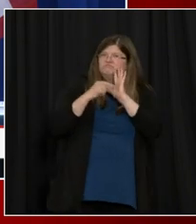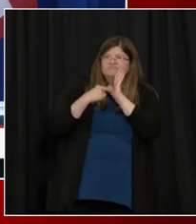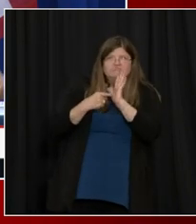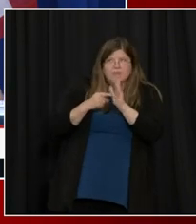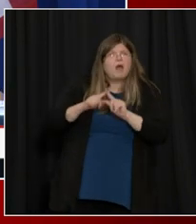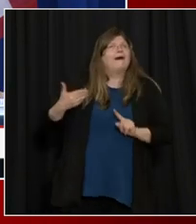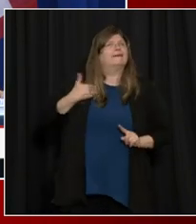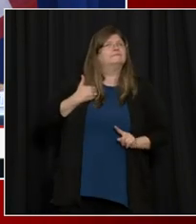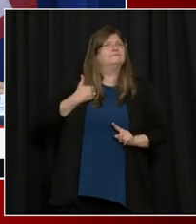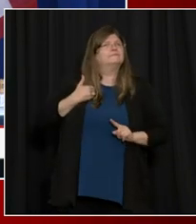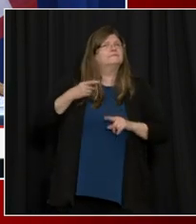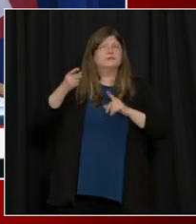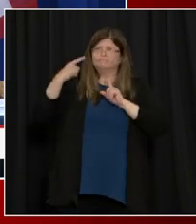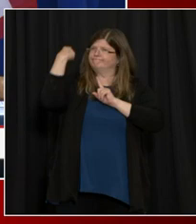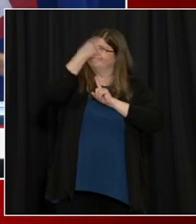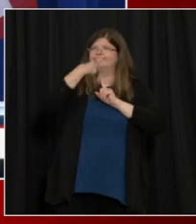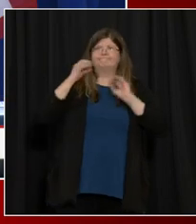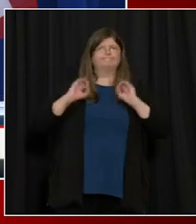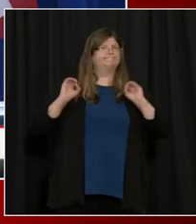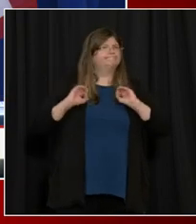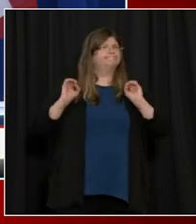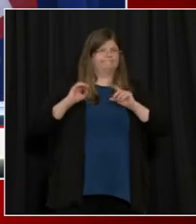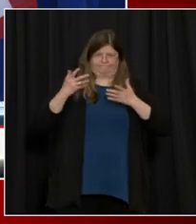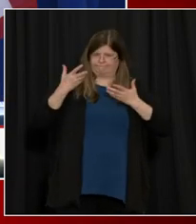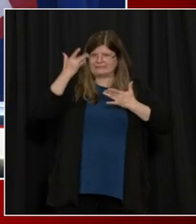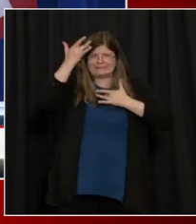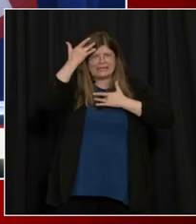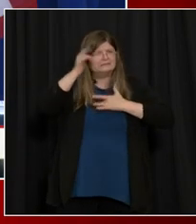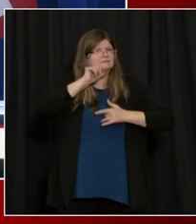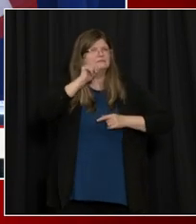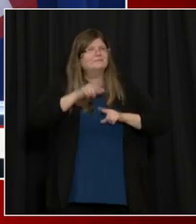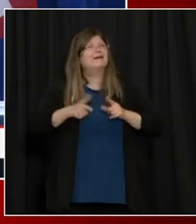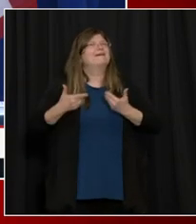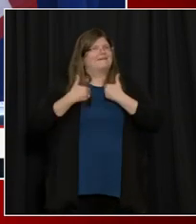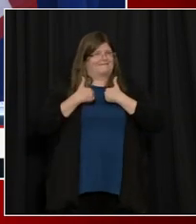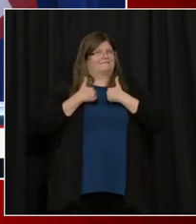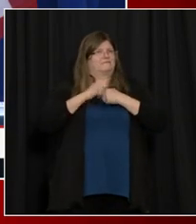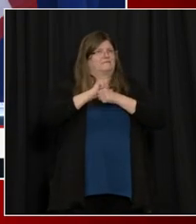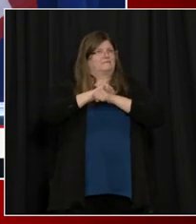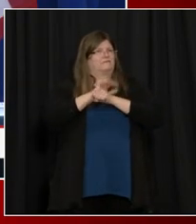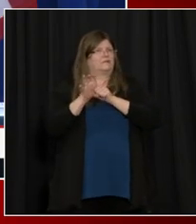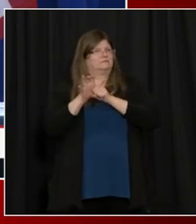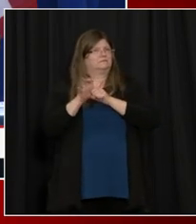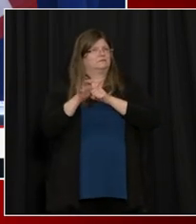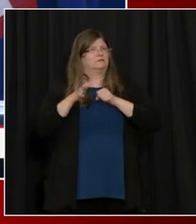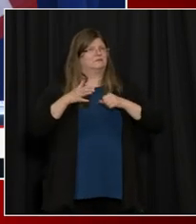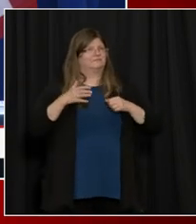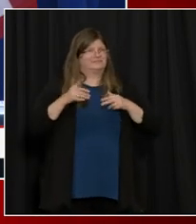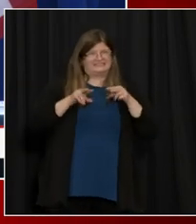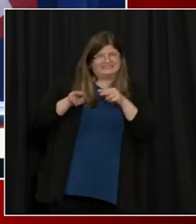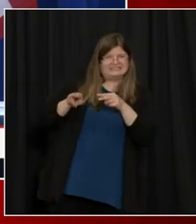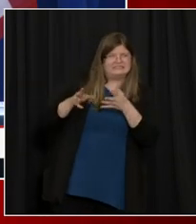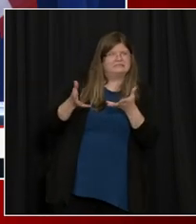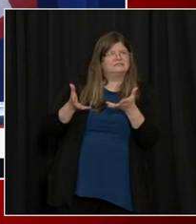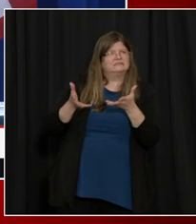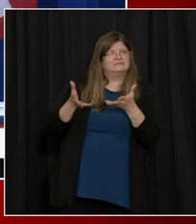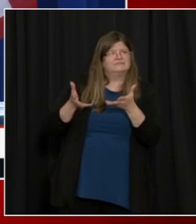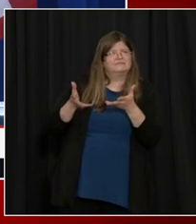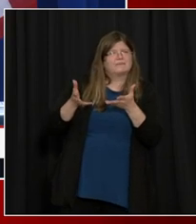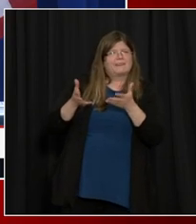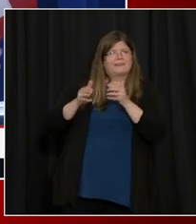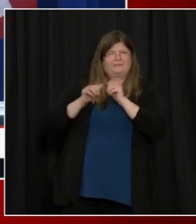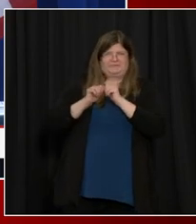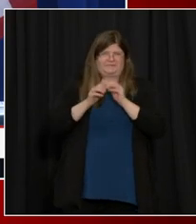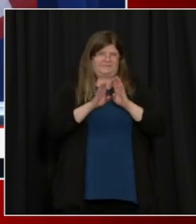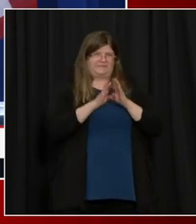been largely asymptomatic testing. And it is appropriate, in our view, that as we're reopening and more people are